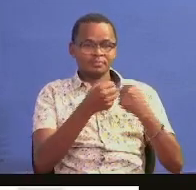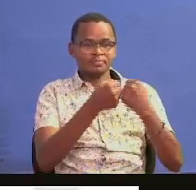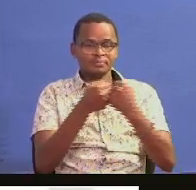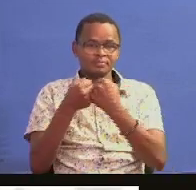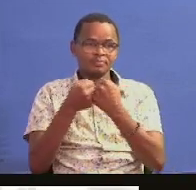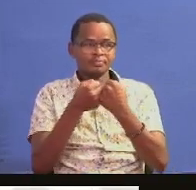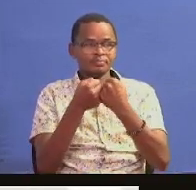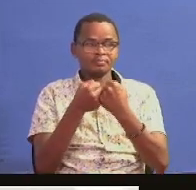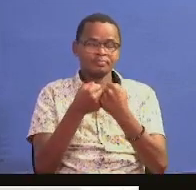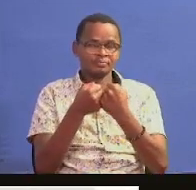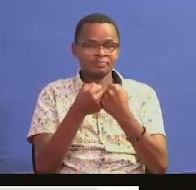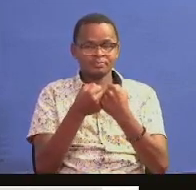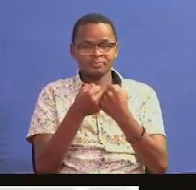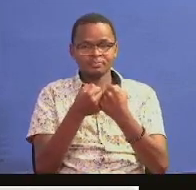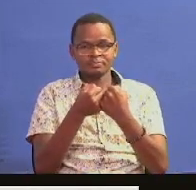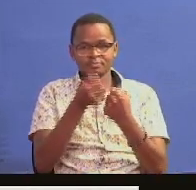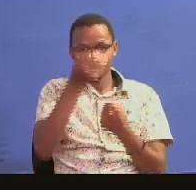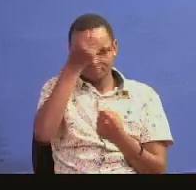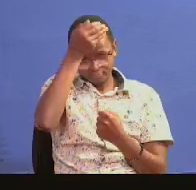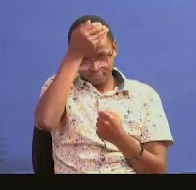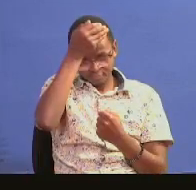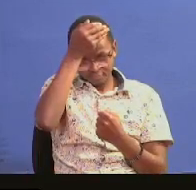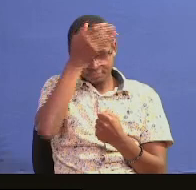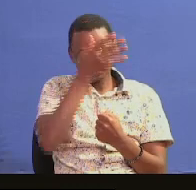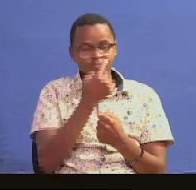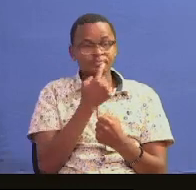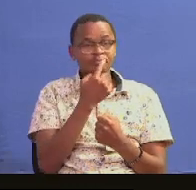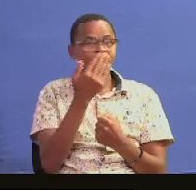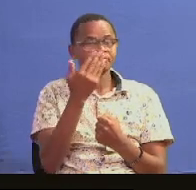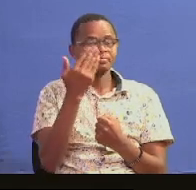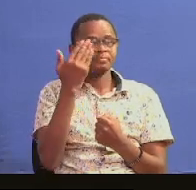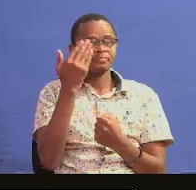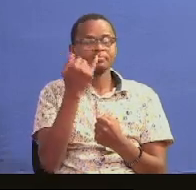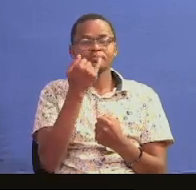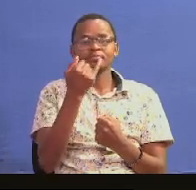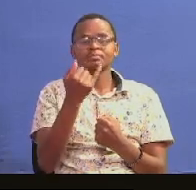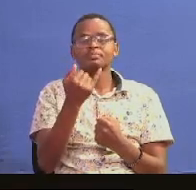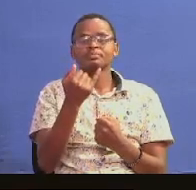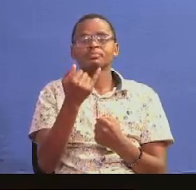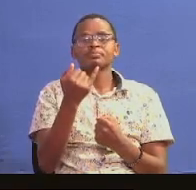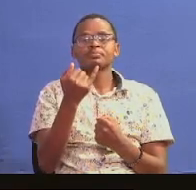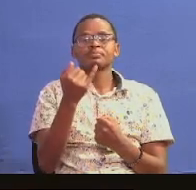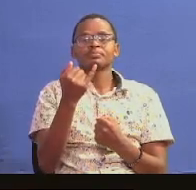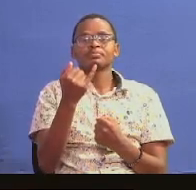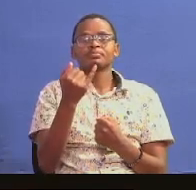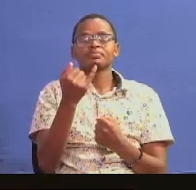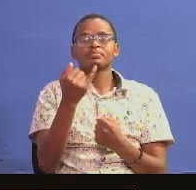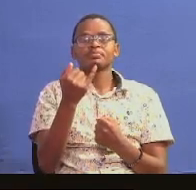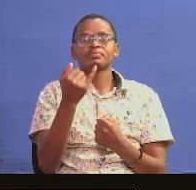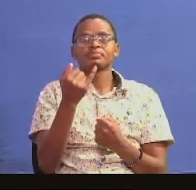The challenges of the nurses, as I had mentioned earlier, is